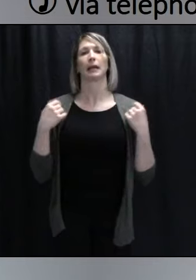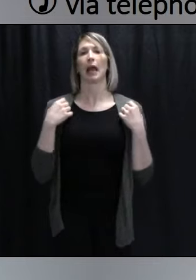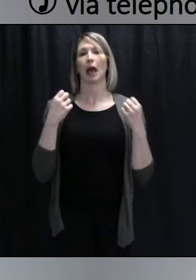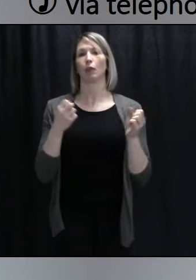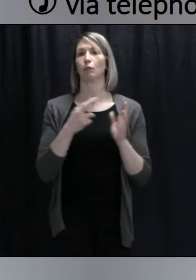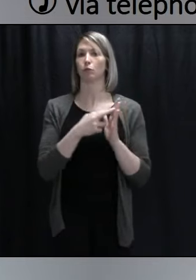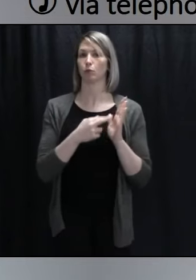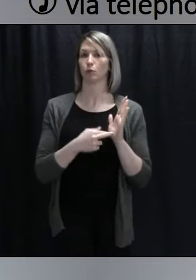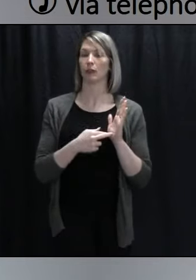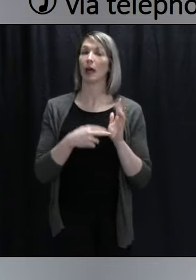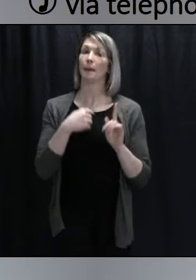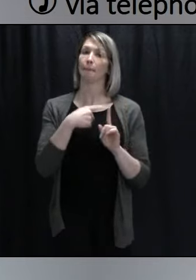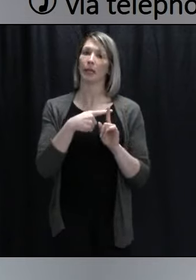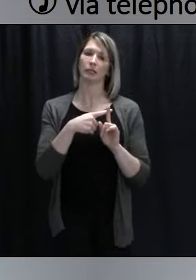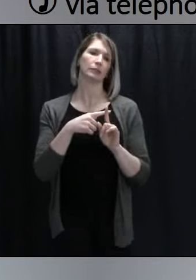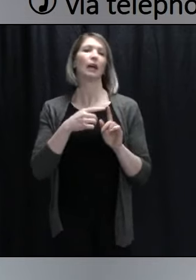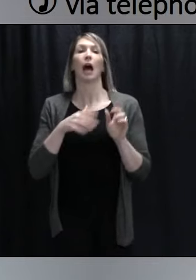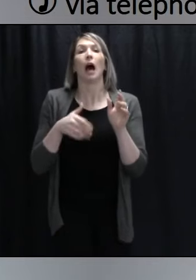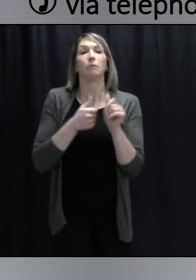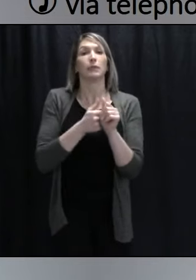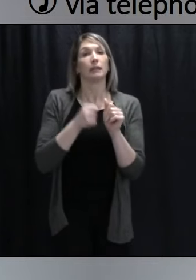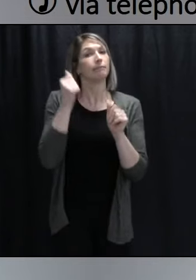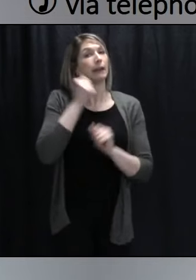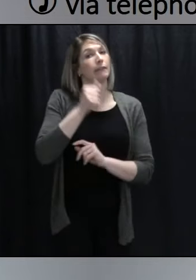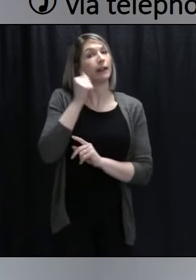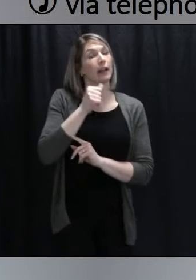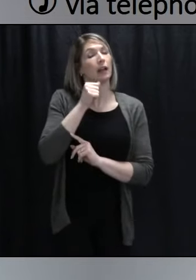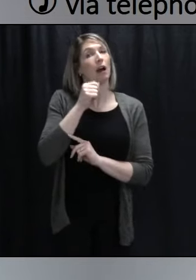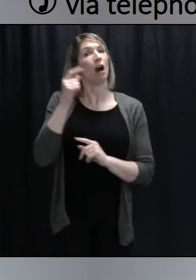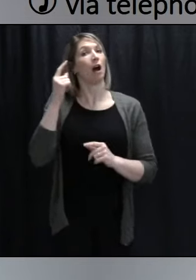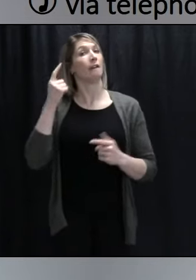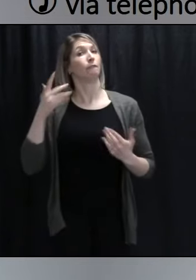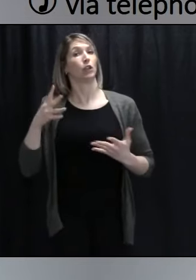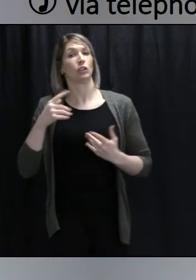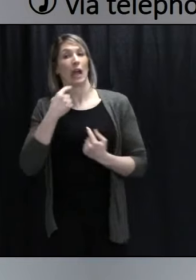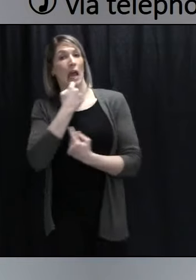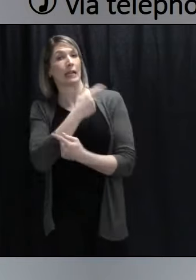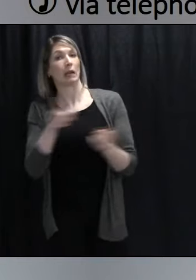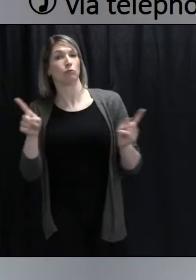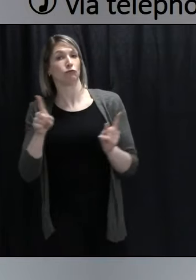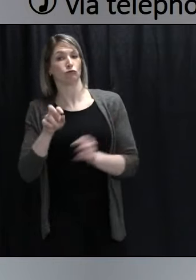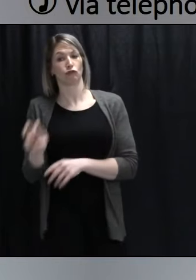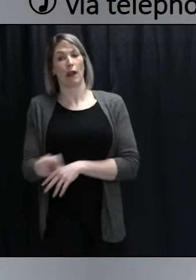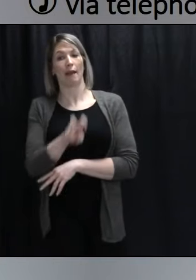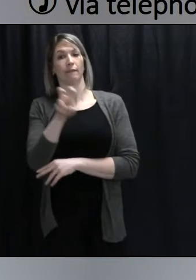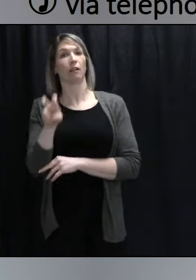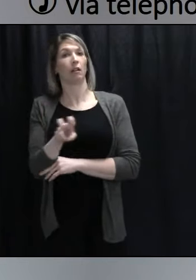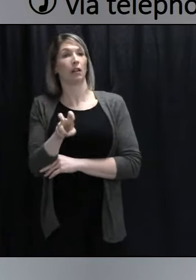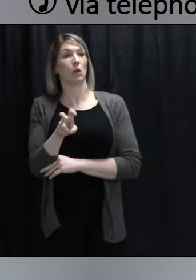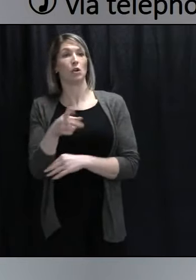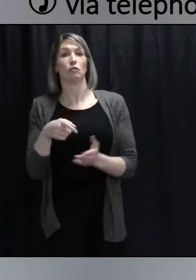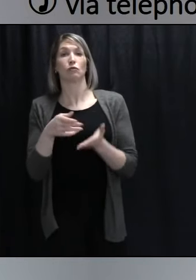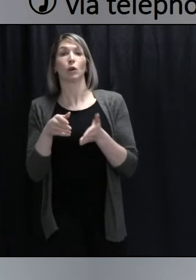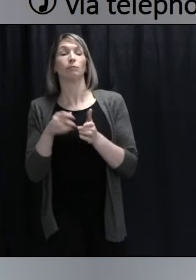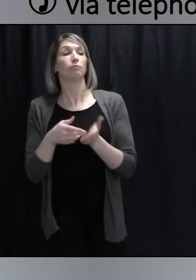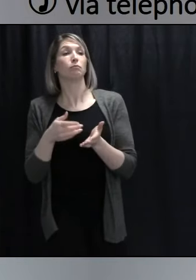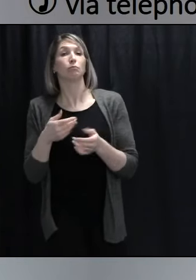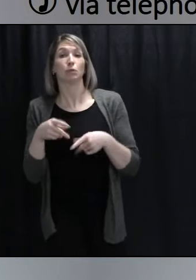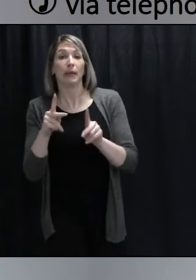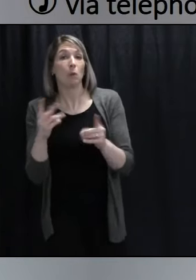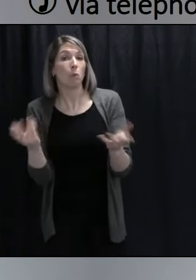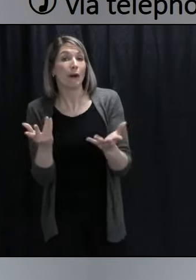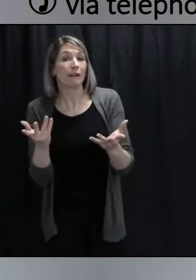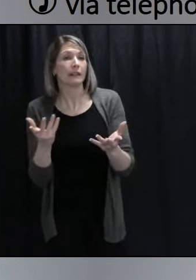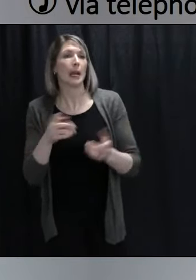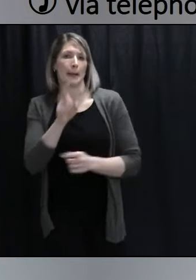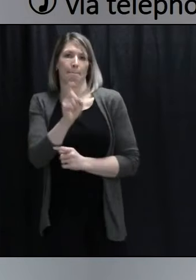actual fact, we've been very clear about travel. It is essential travel only. So if you're going